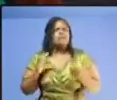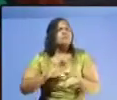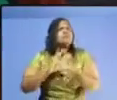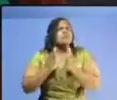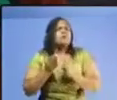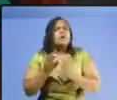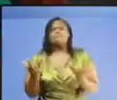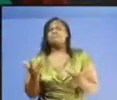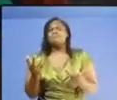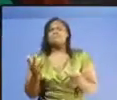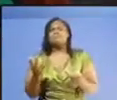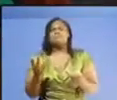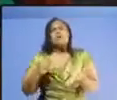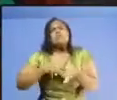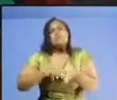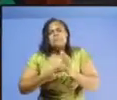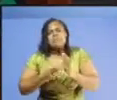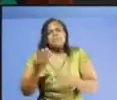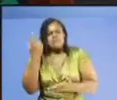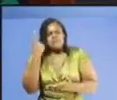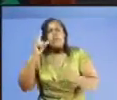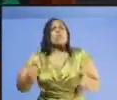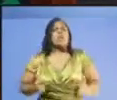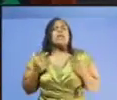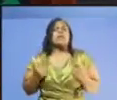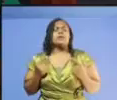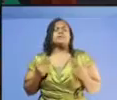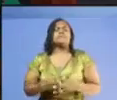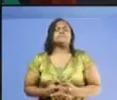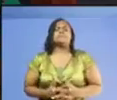the reason for which we live.